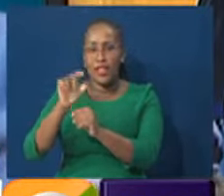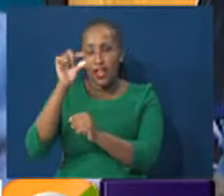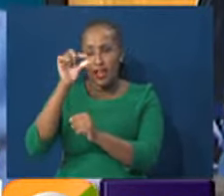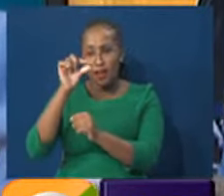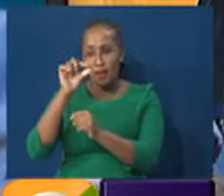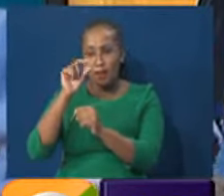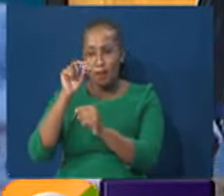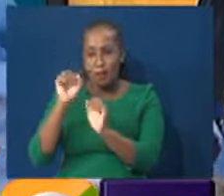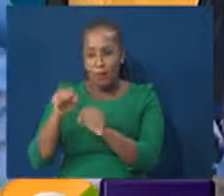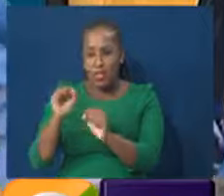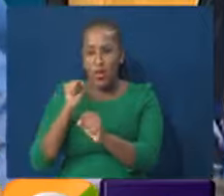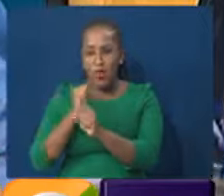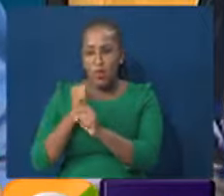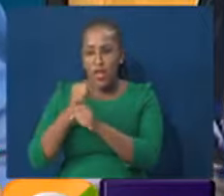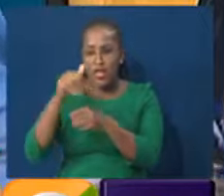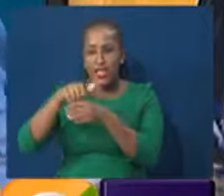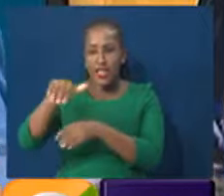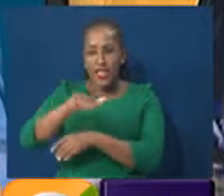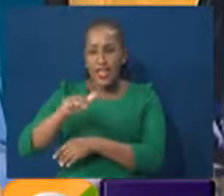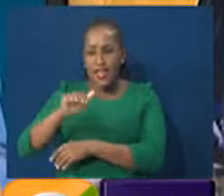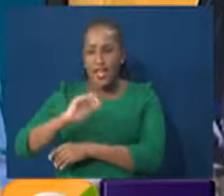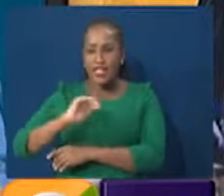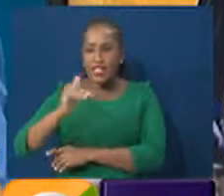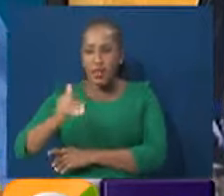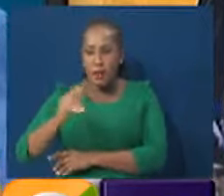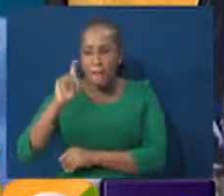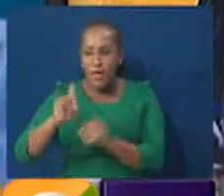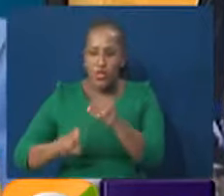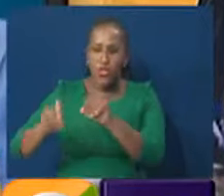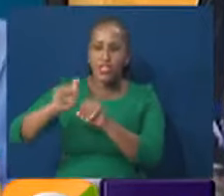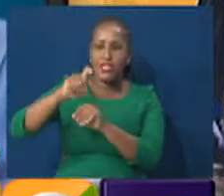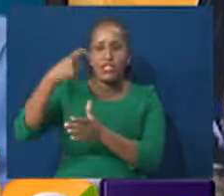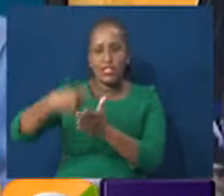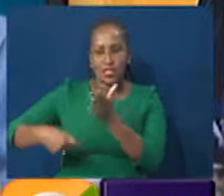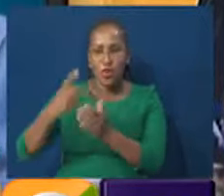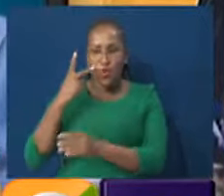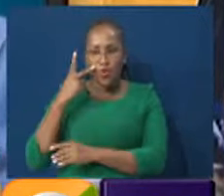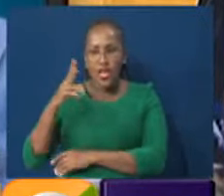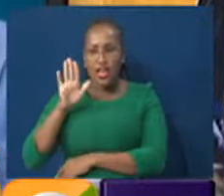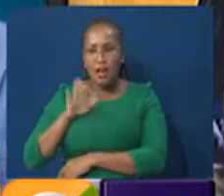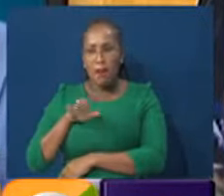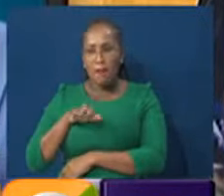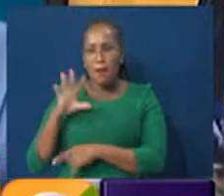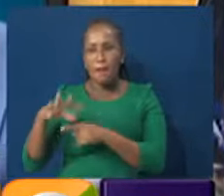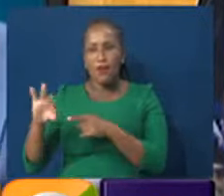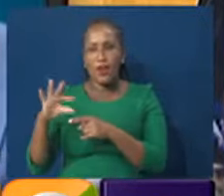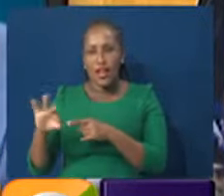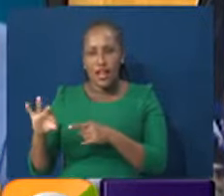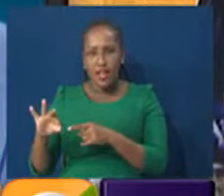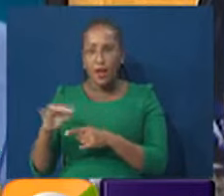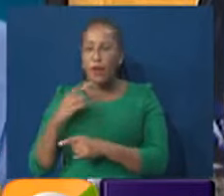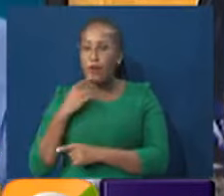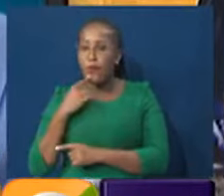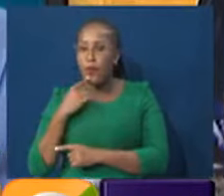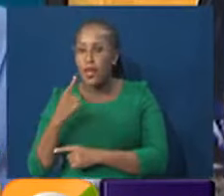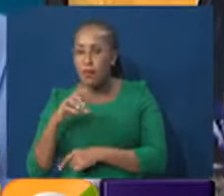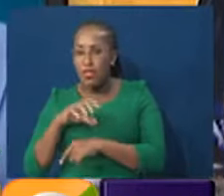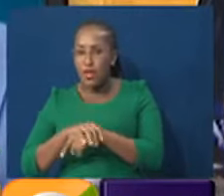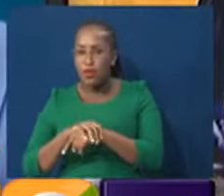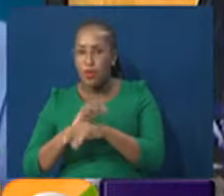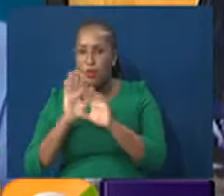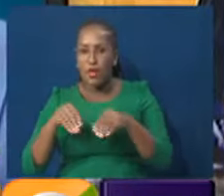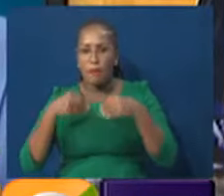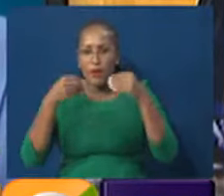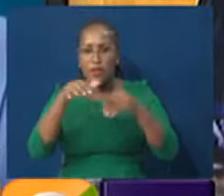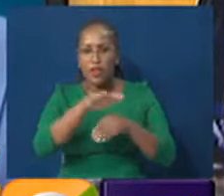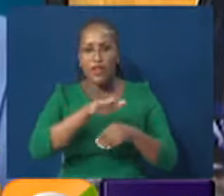for them to operate within the CBD, yeah, to go up. When you look at the mamamboga, they were told they are going to get designated areas of